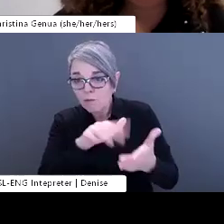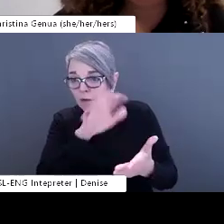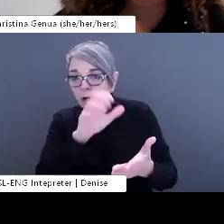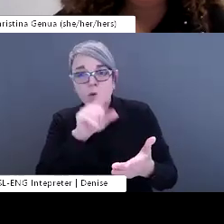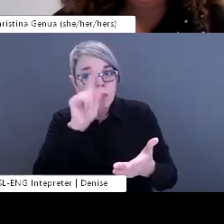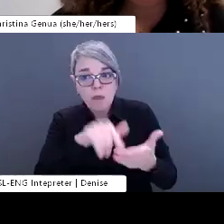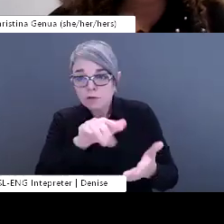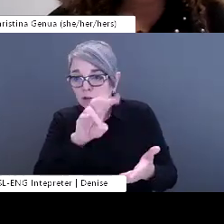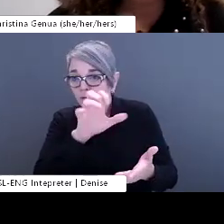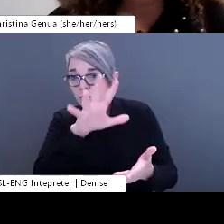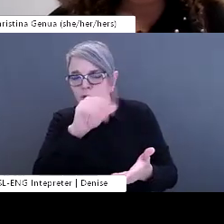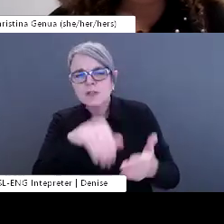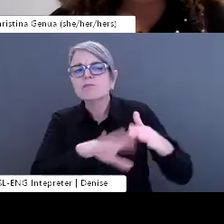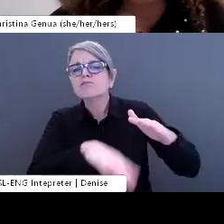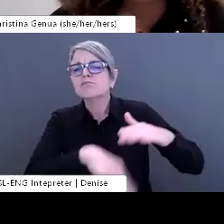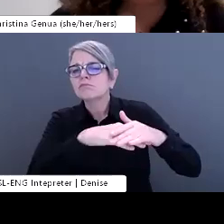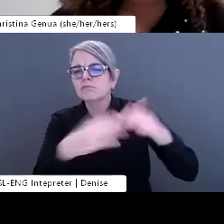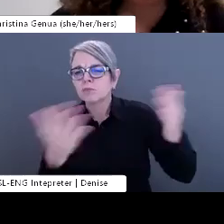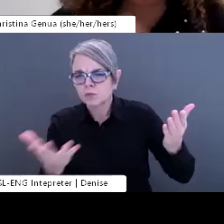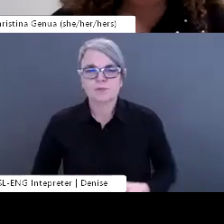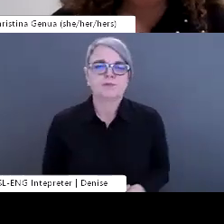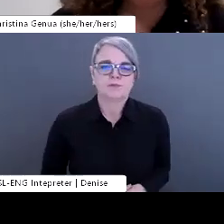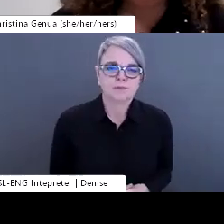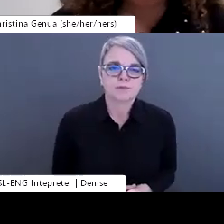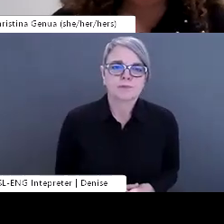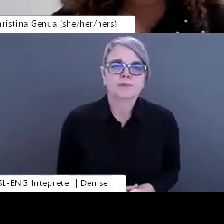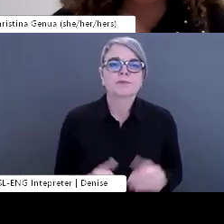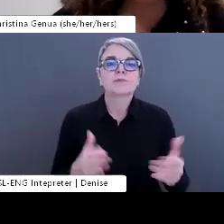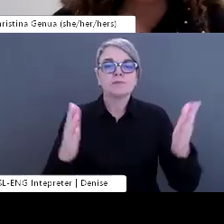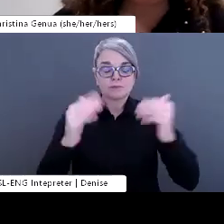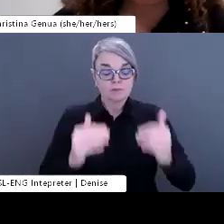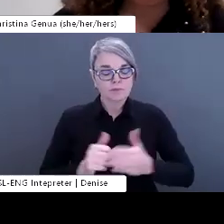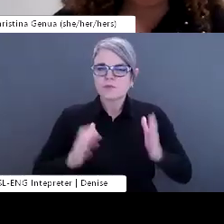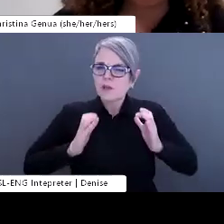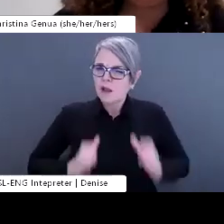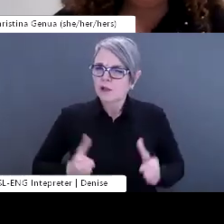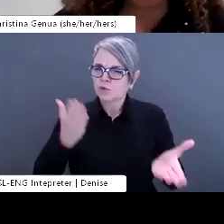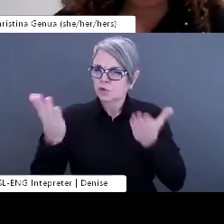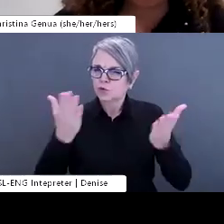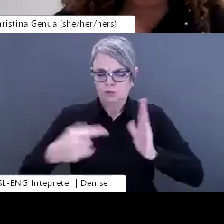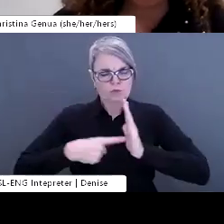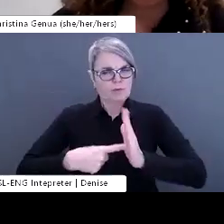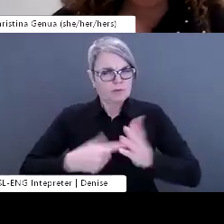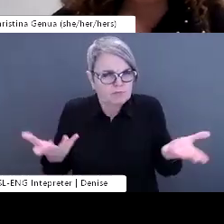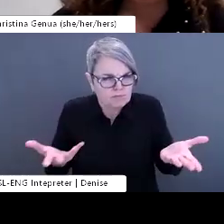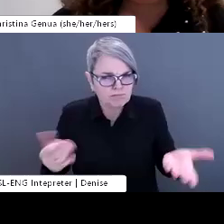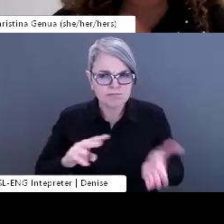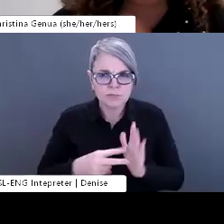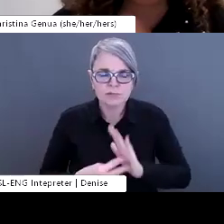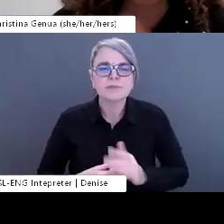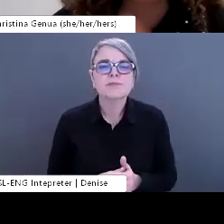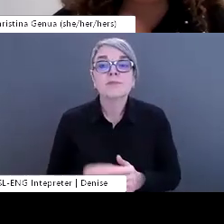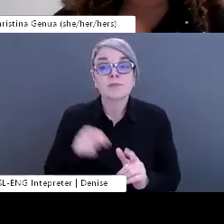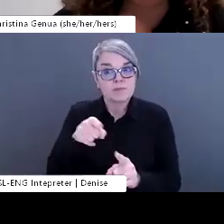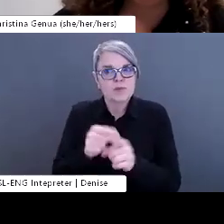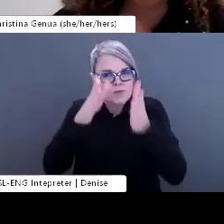Okay. So, who is a customer service representative? And so this is a bank worker who can help you open a bank account